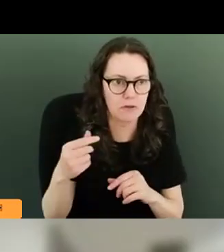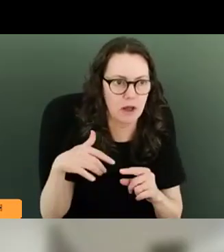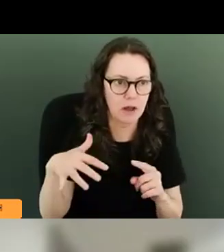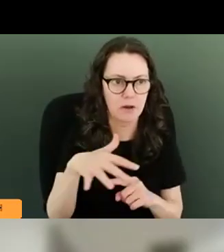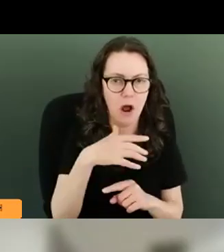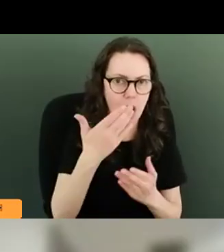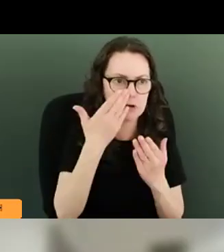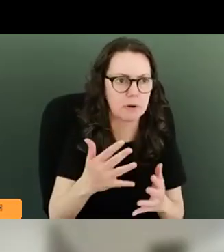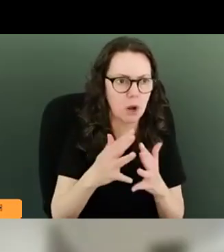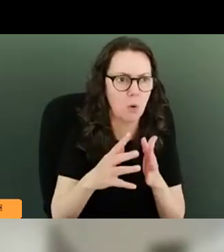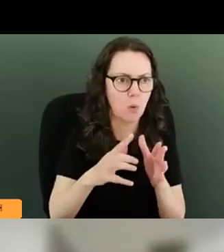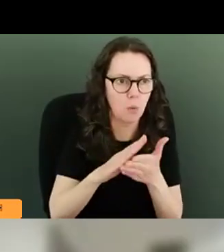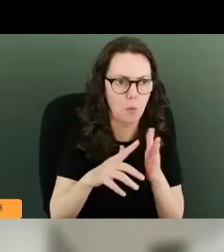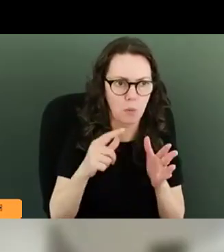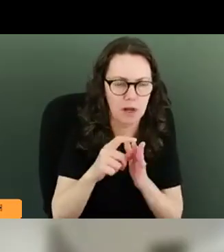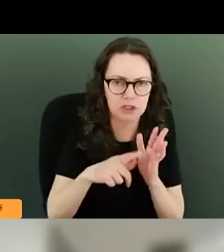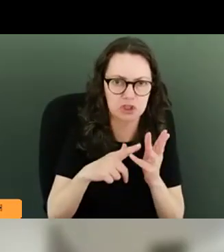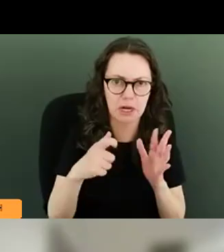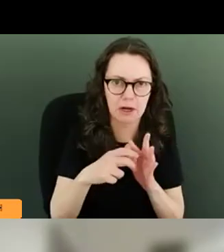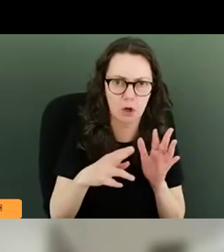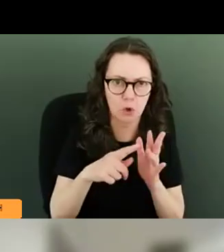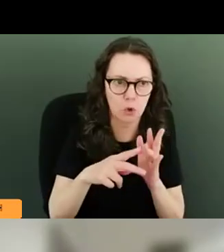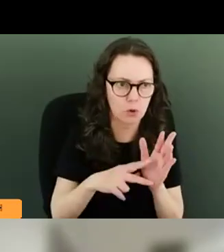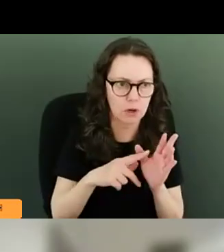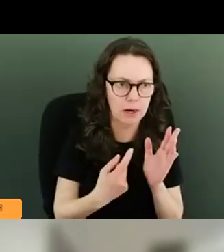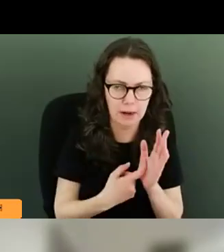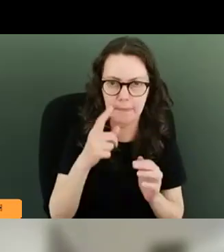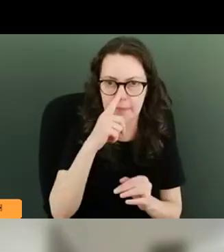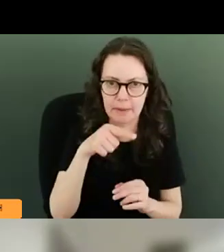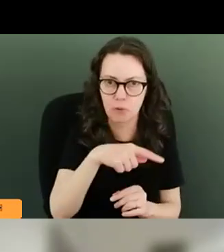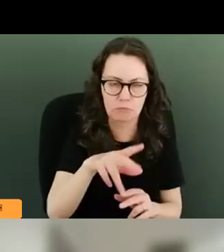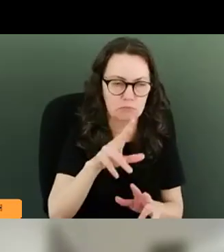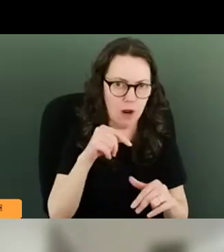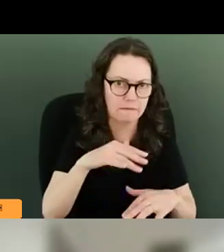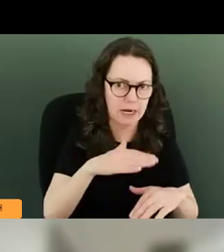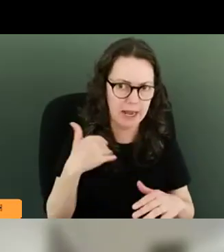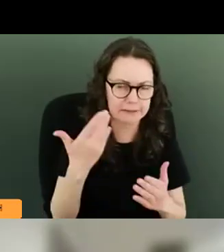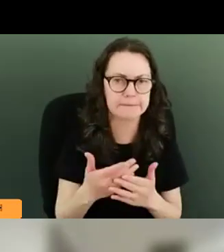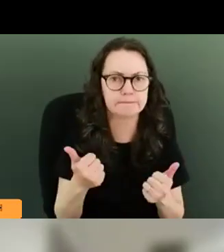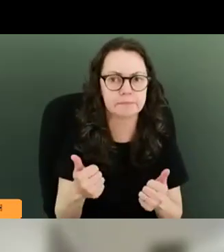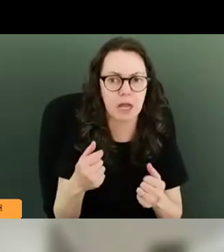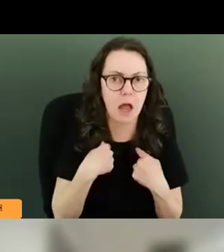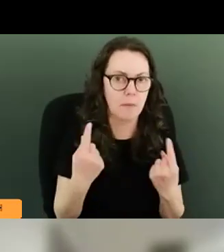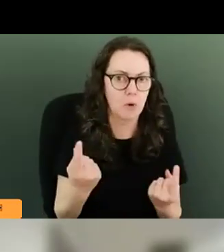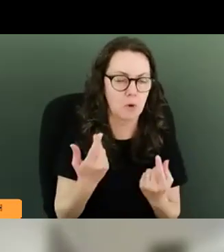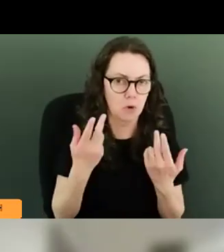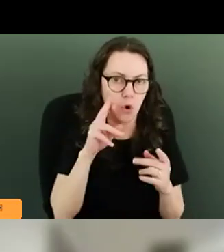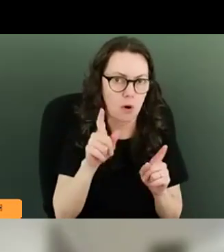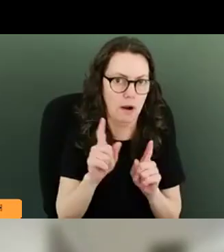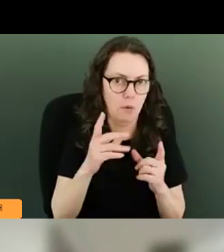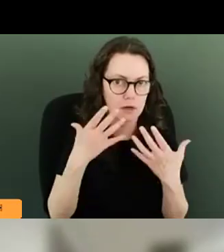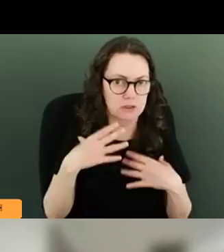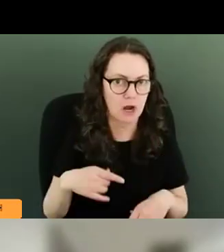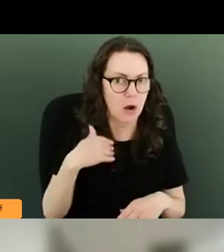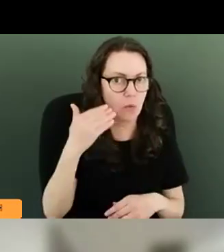Whadjuk people of the Noongar Nation, the traditional custodians of the land. Just a quick visual description of myself. I'm